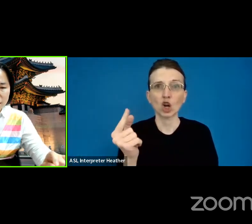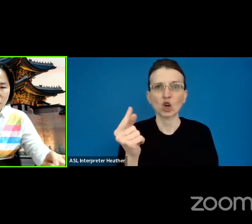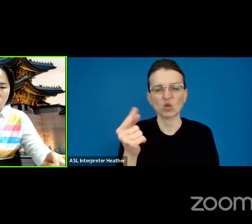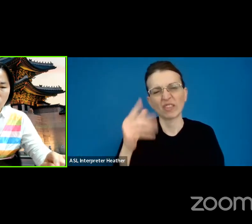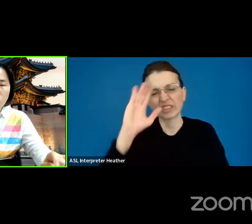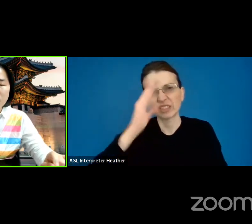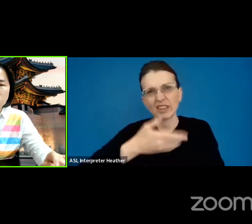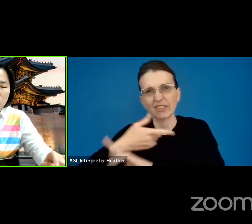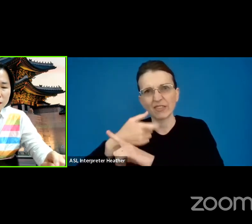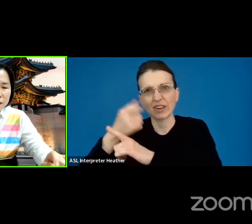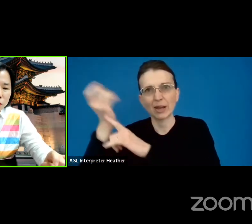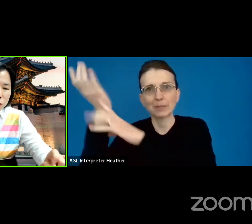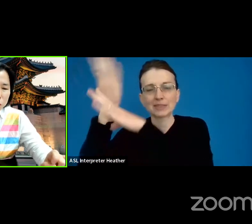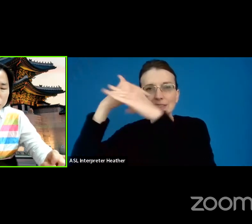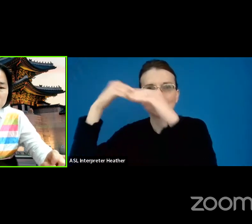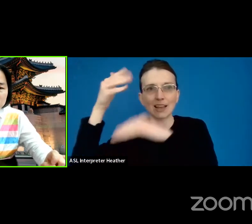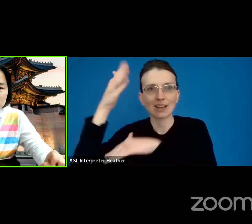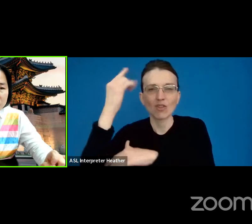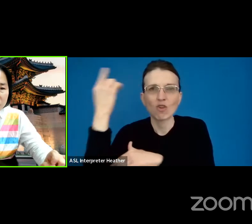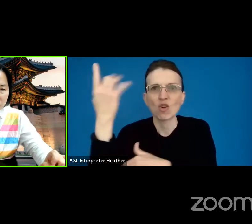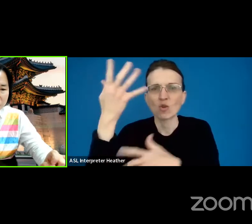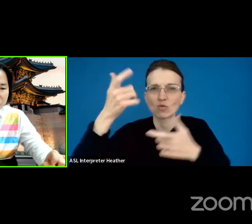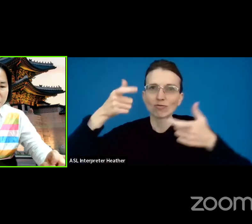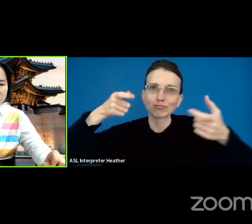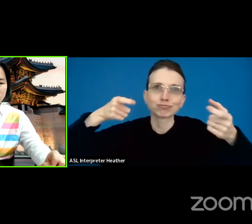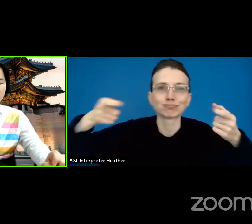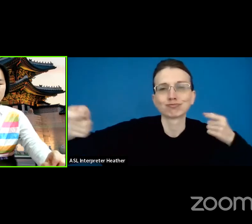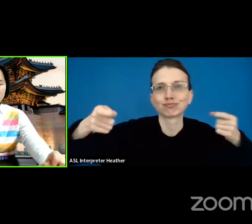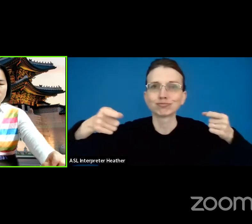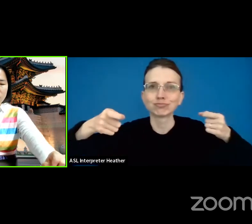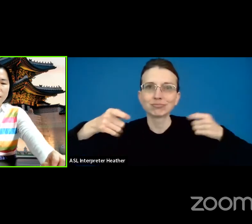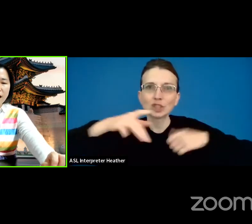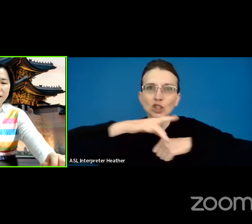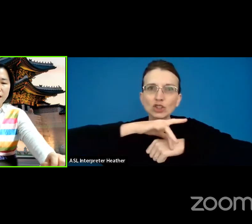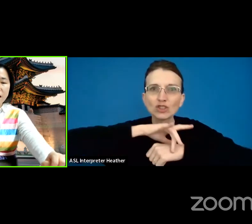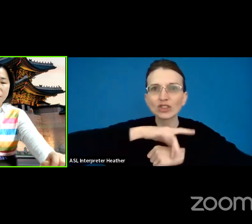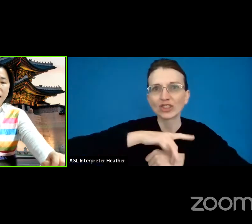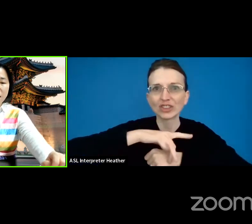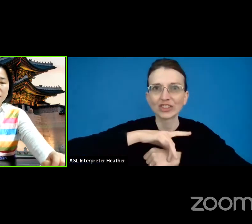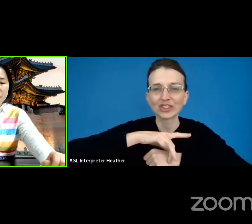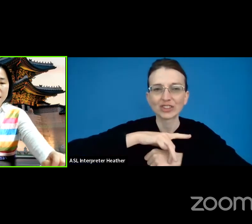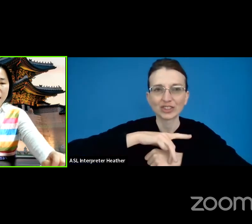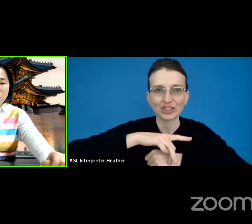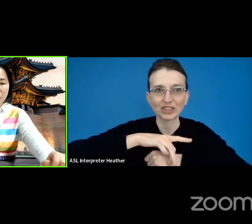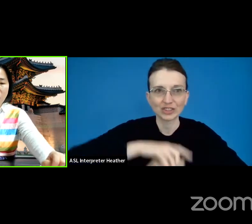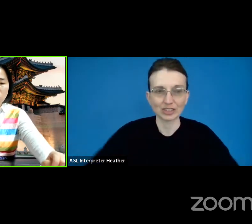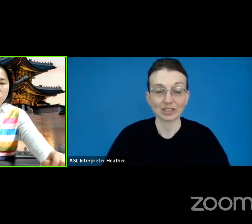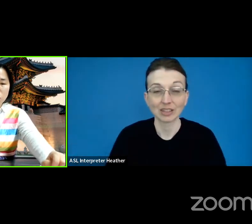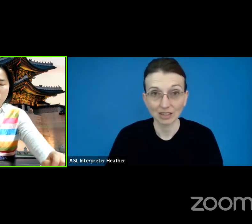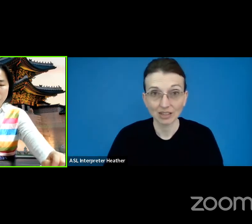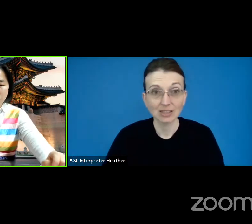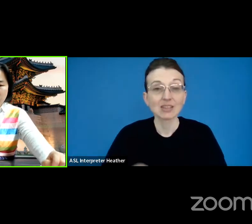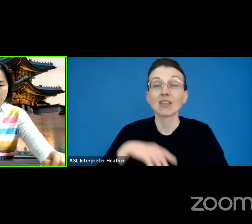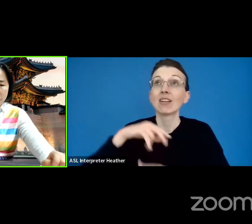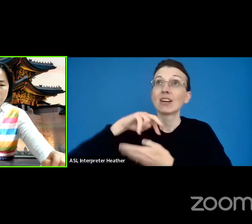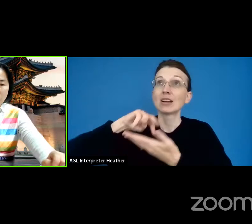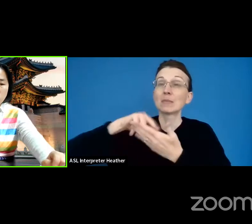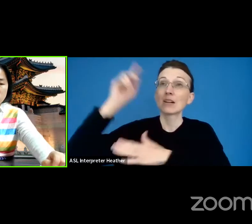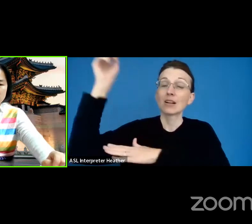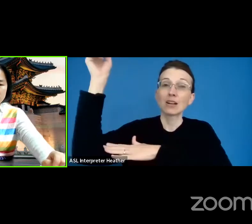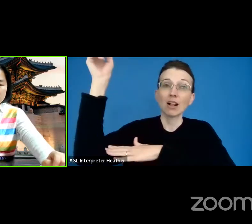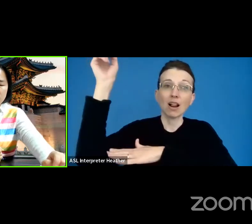god, always wanted to rule the earth. Then he finally came down to